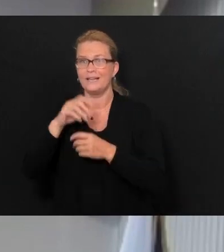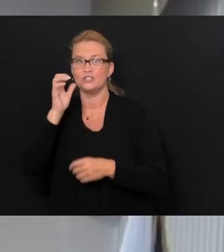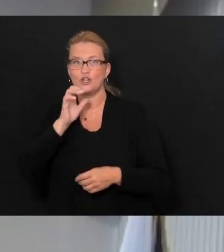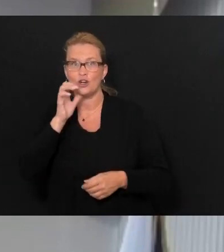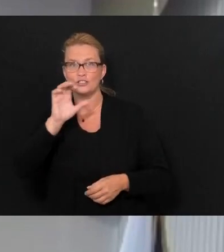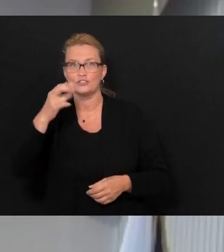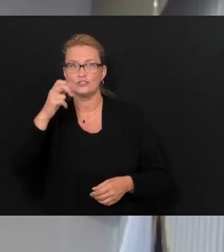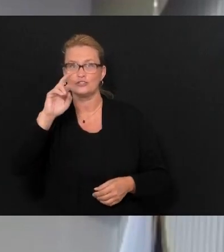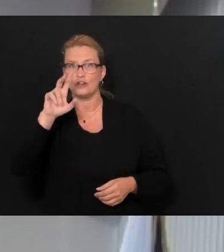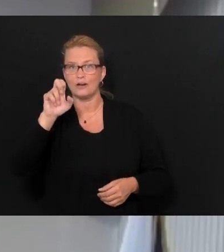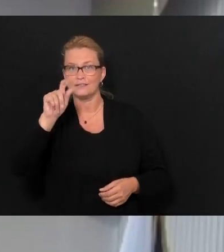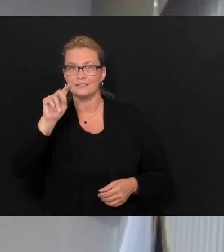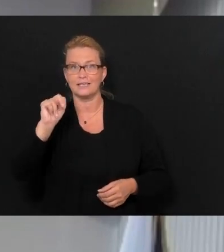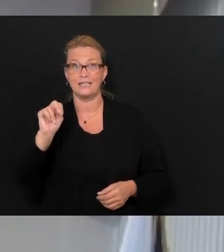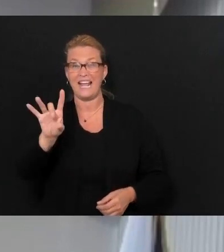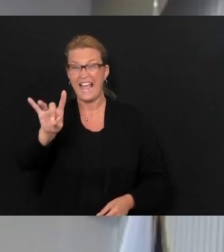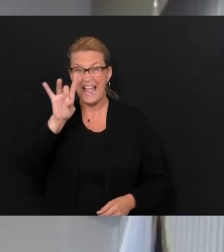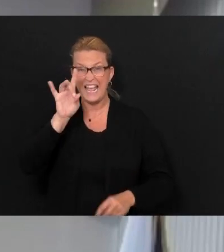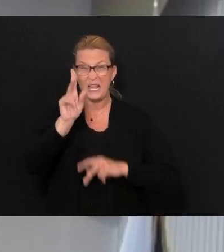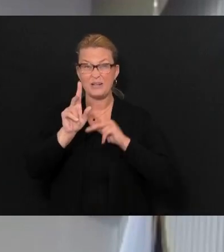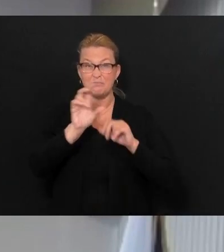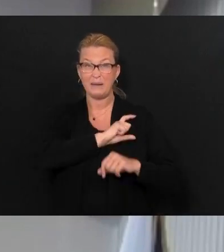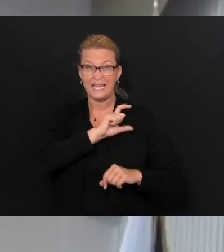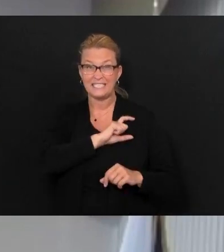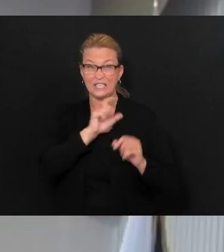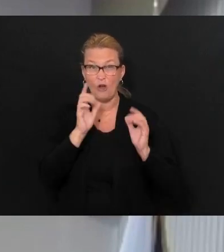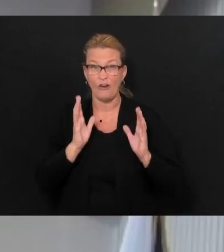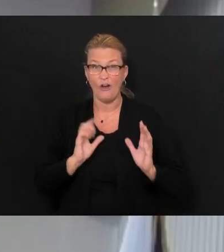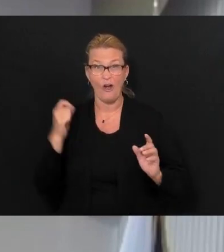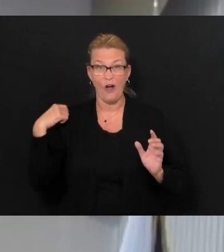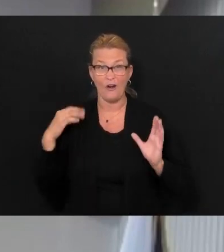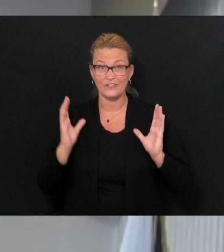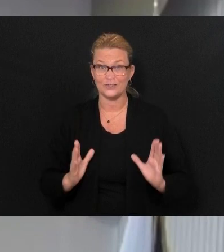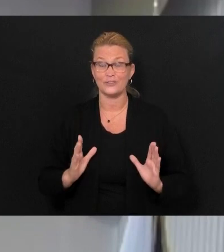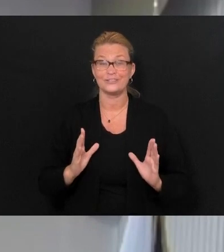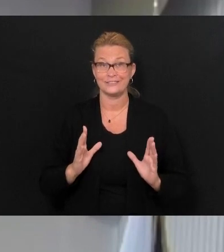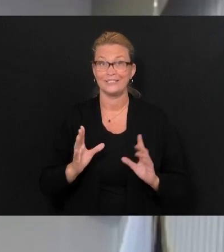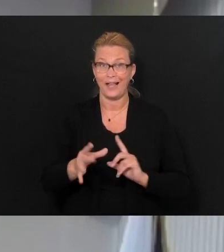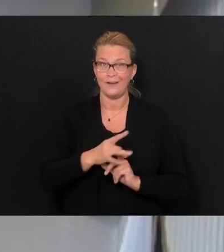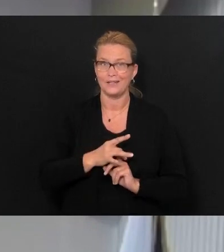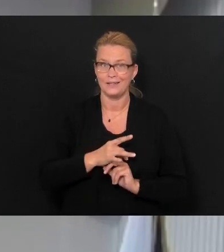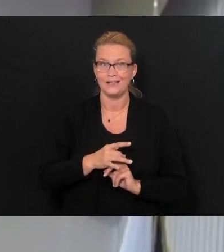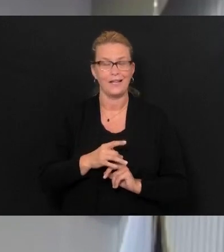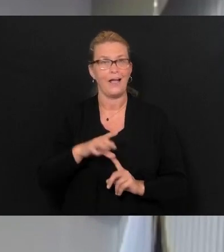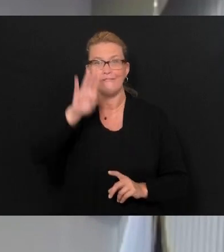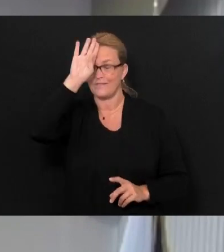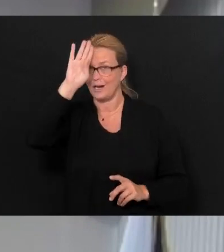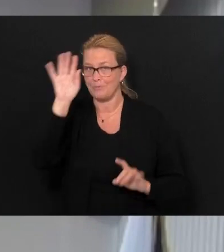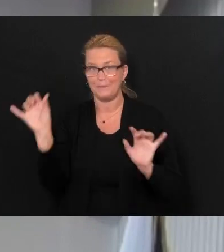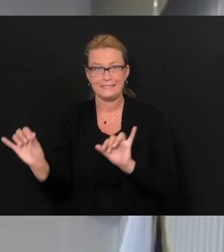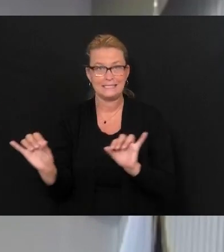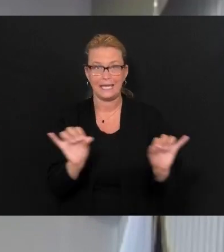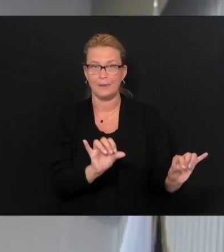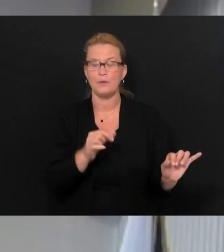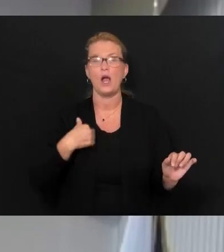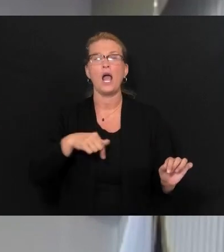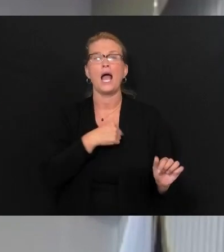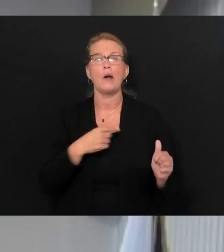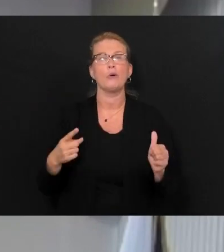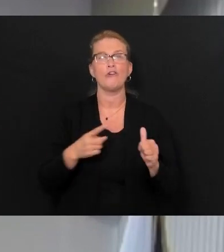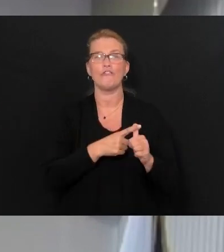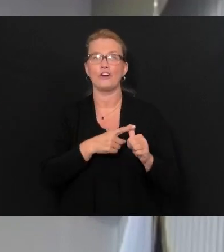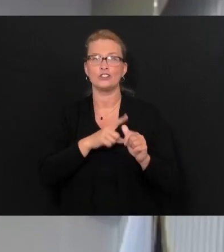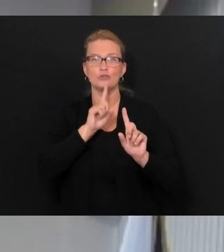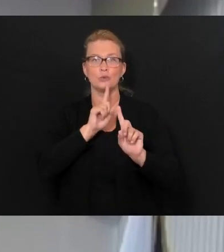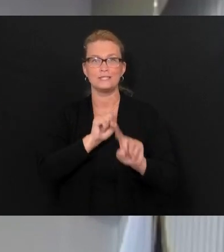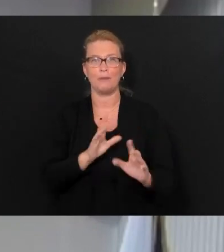police officers who are positive. Our first responders, and fire departments, by the way. So our first responders need to wear their masks.